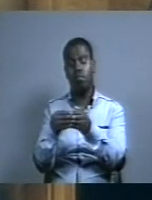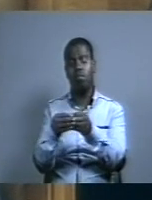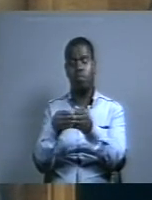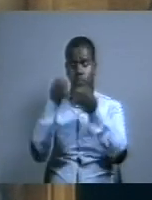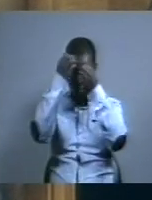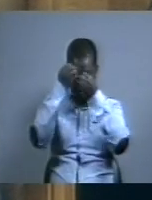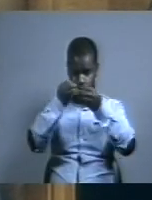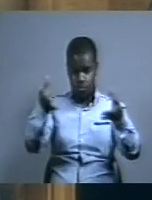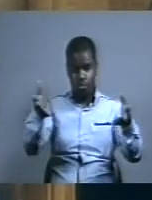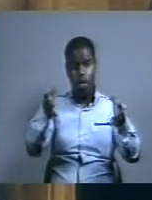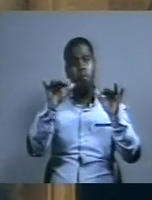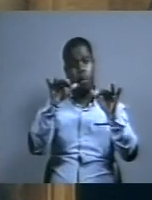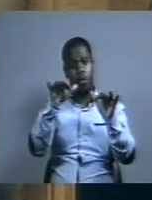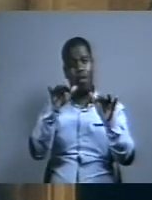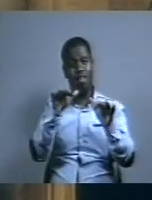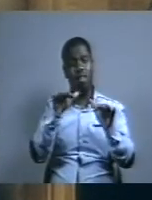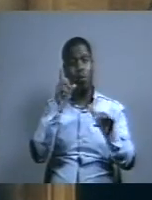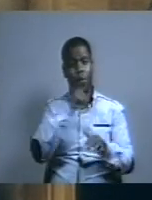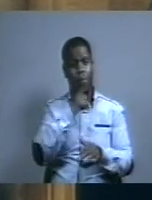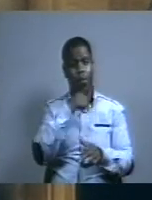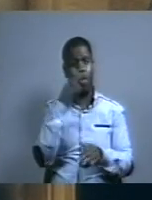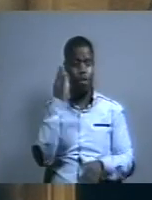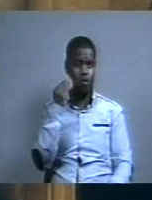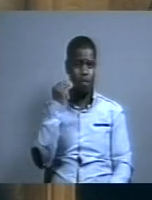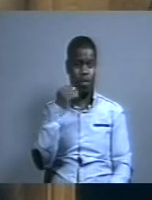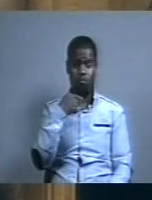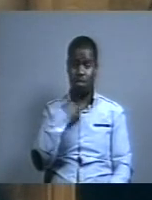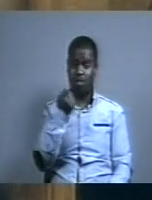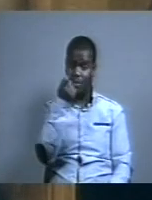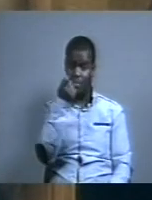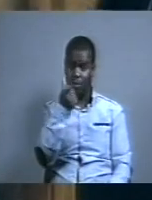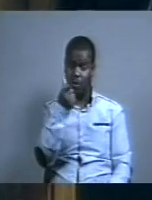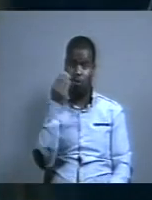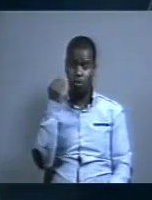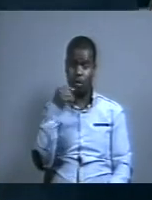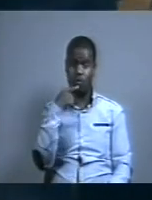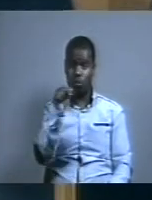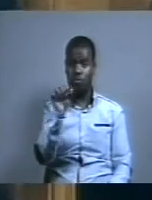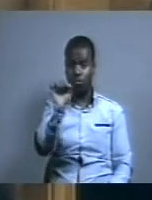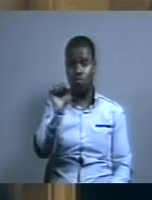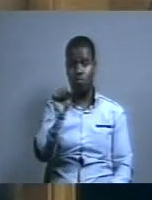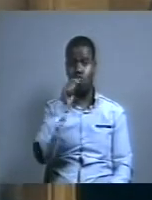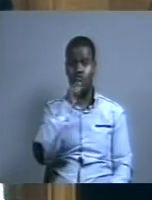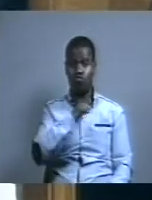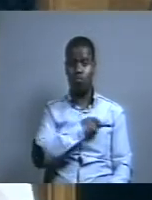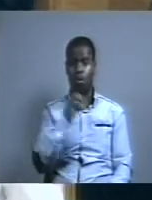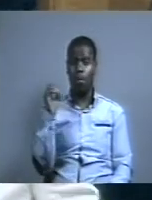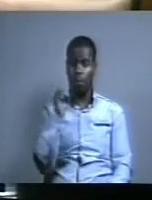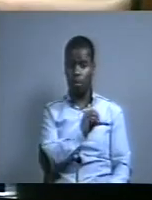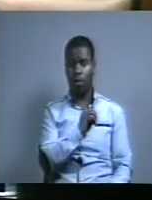public, and I have very little answers for him because there's no truth in what he has Madam asked. Deputy Speaker,